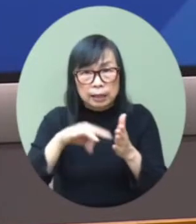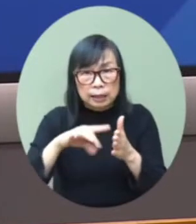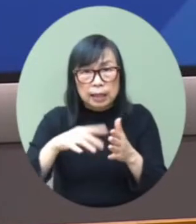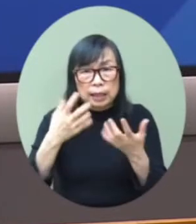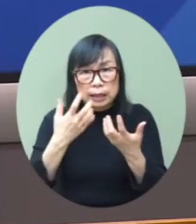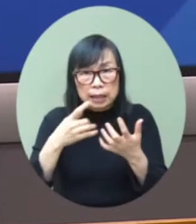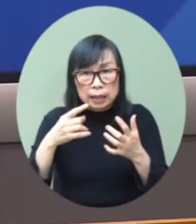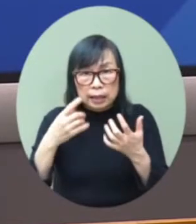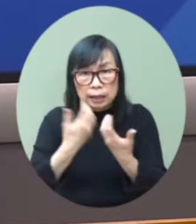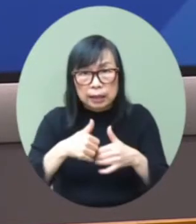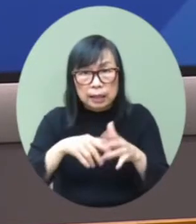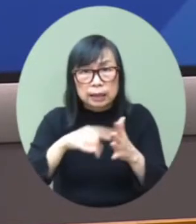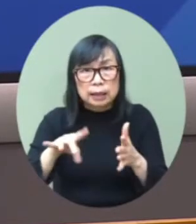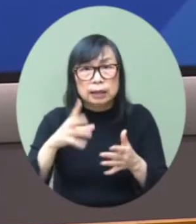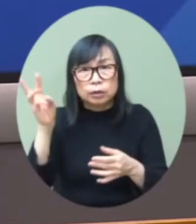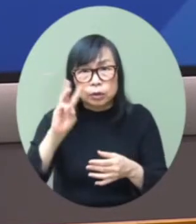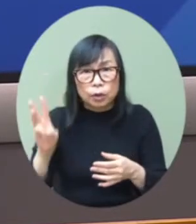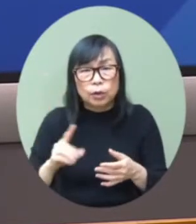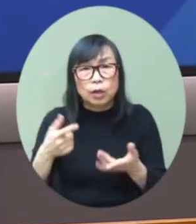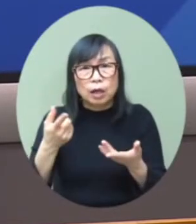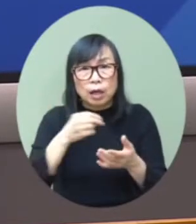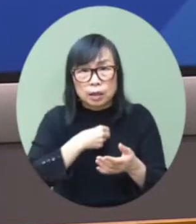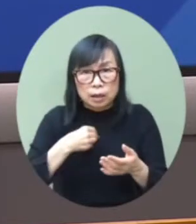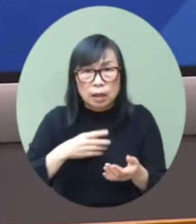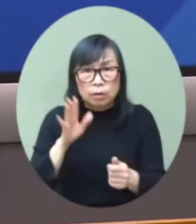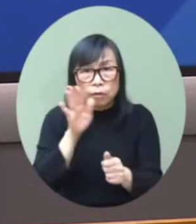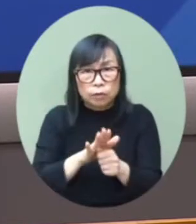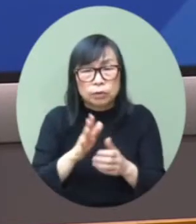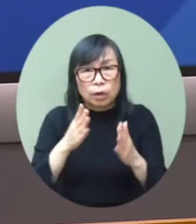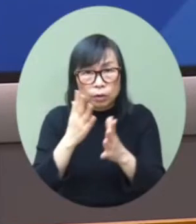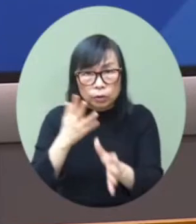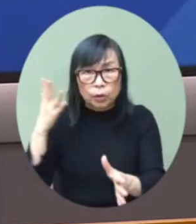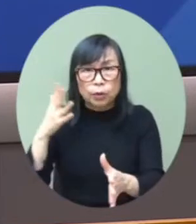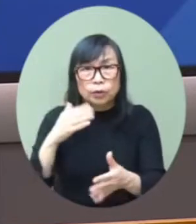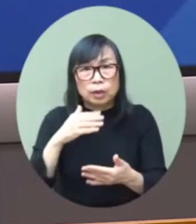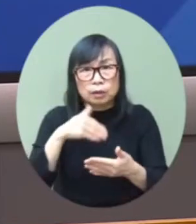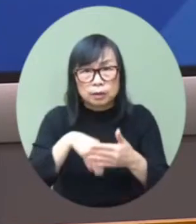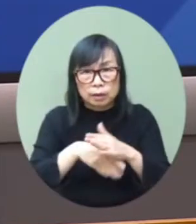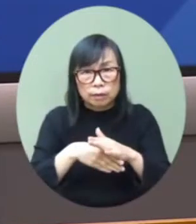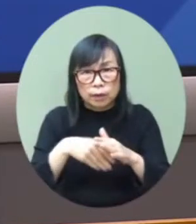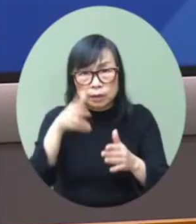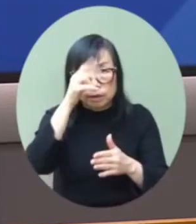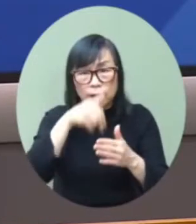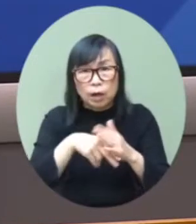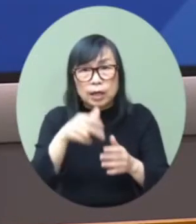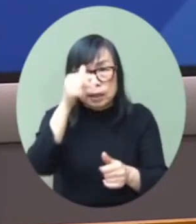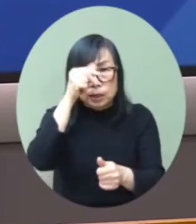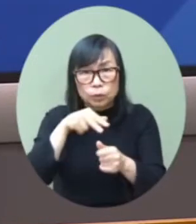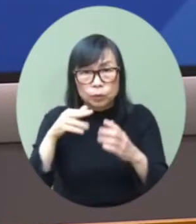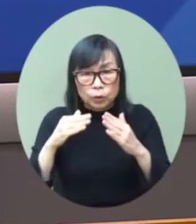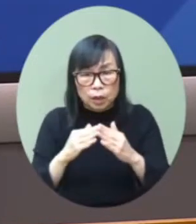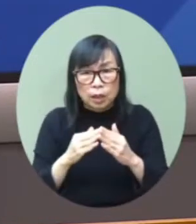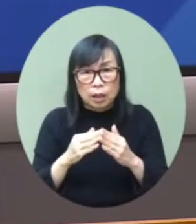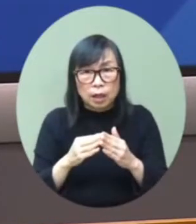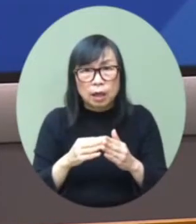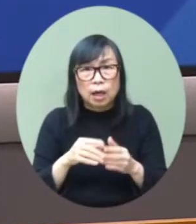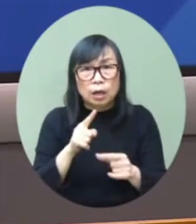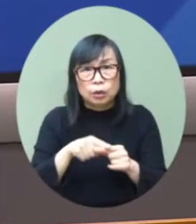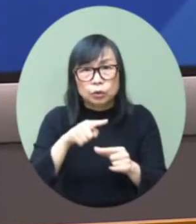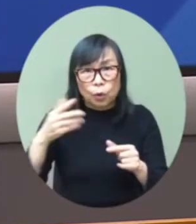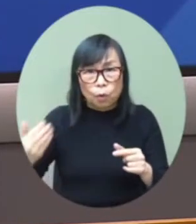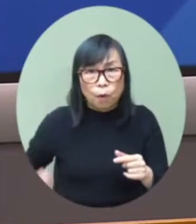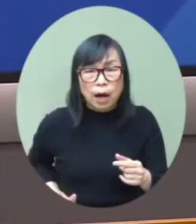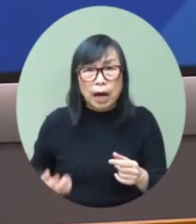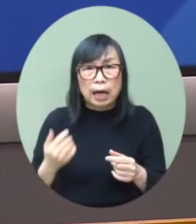the EMSD, the Transport Department, the Water Supplies Department, and the Auxiliary Medical Services, as well as the